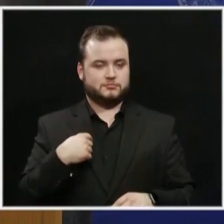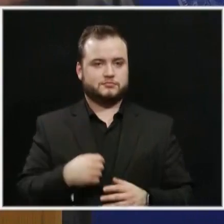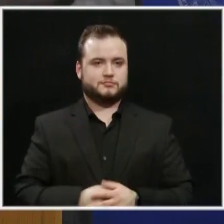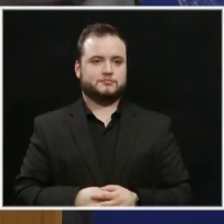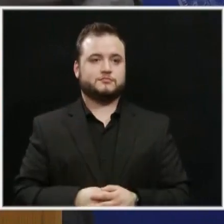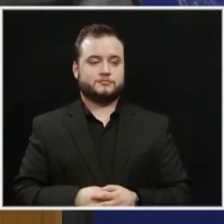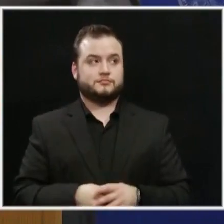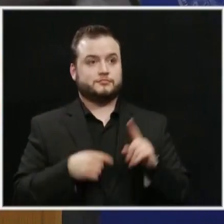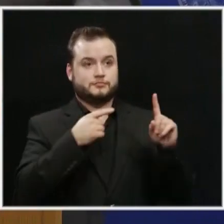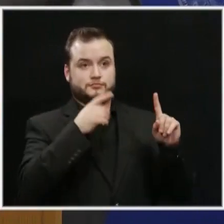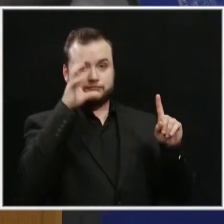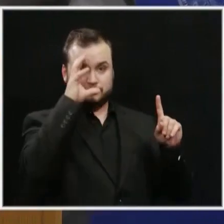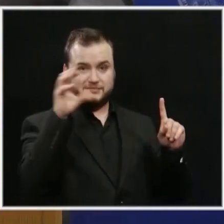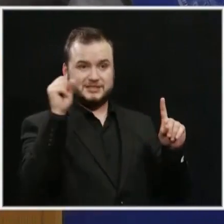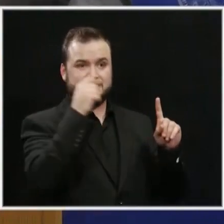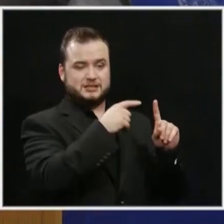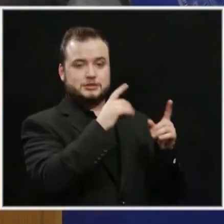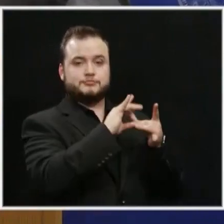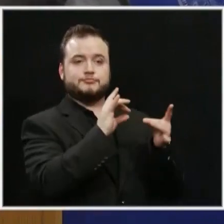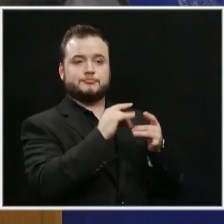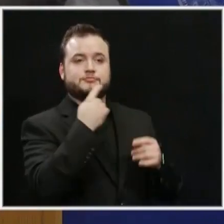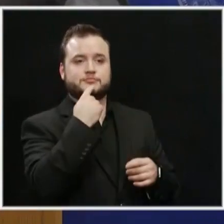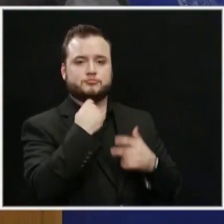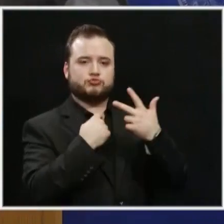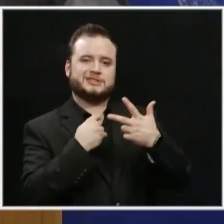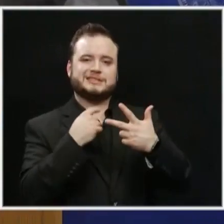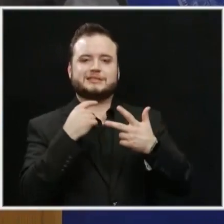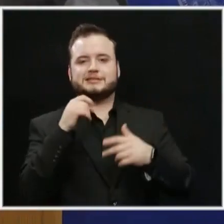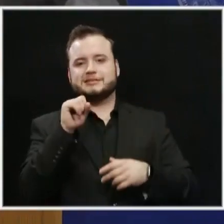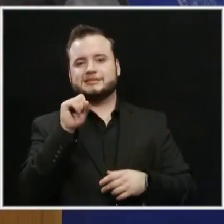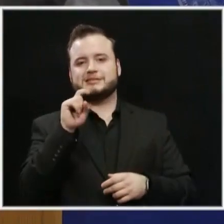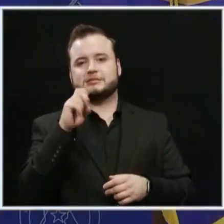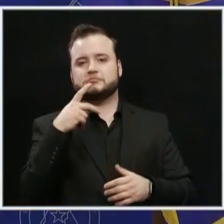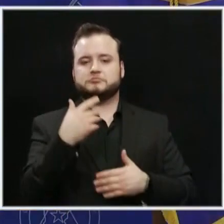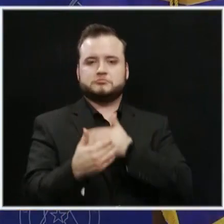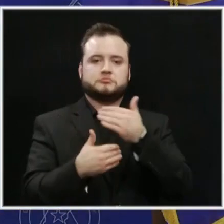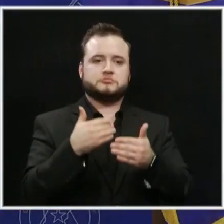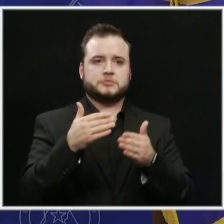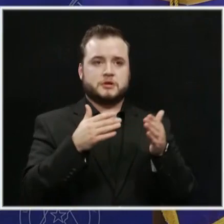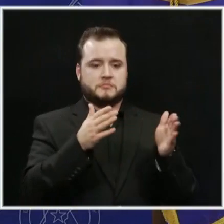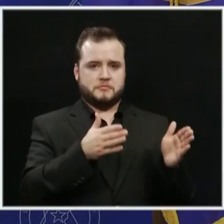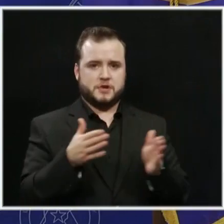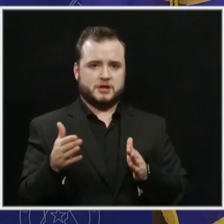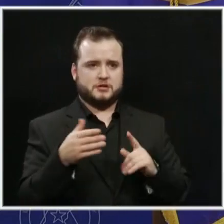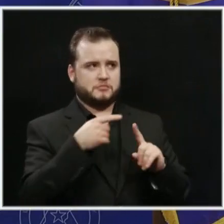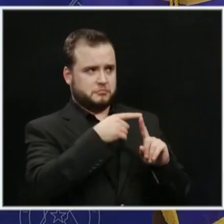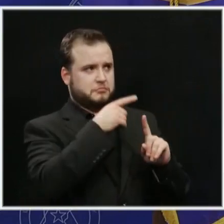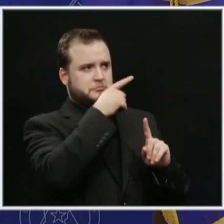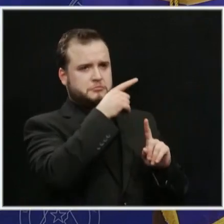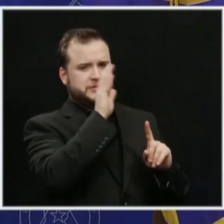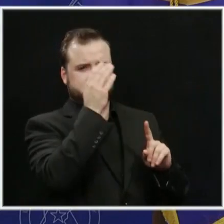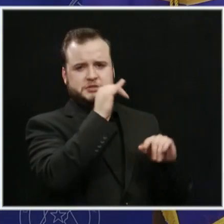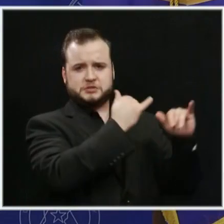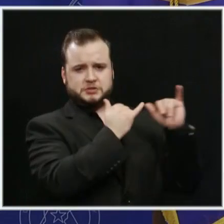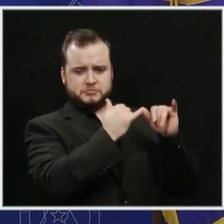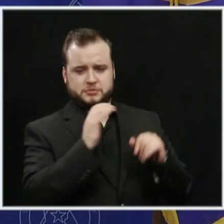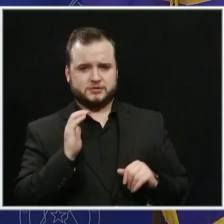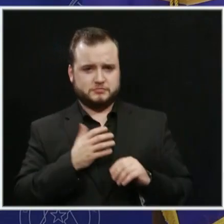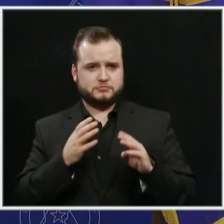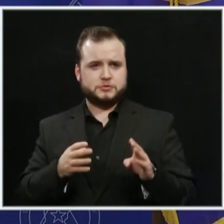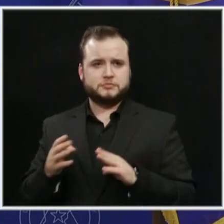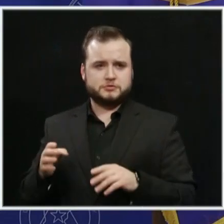president unveiled 3-step plan that mirrors exactly what we're trying to do. He also said governors would be at the forefront.